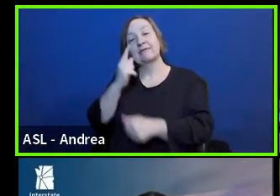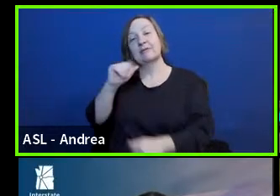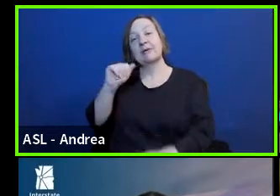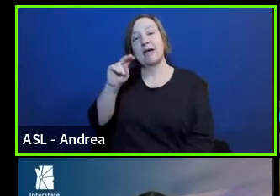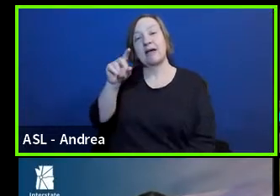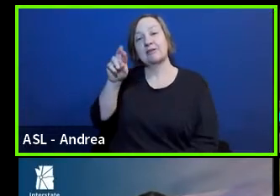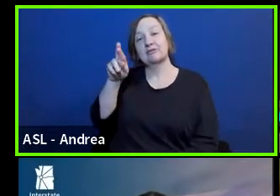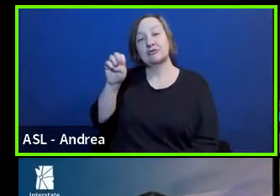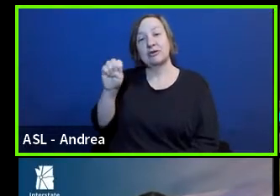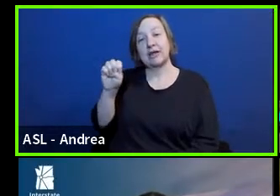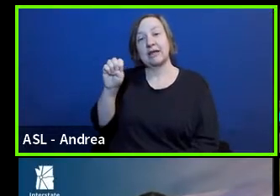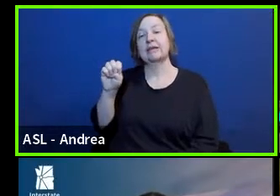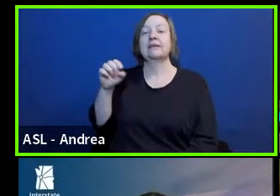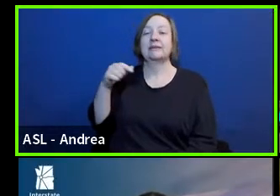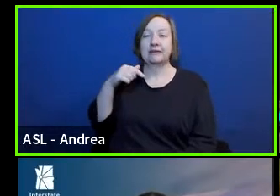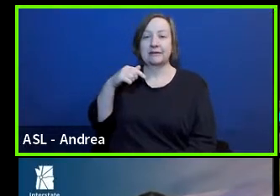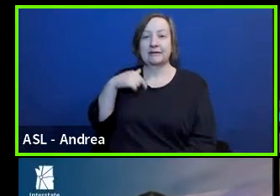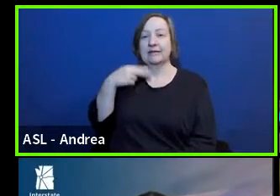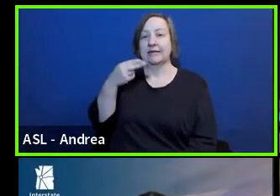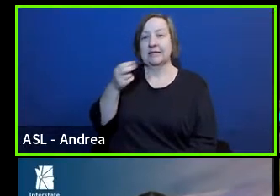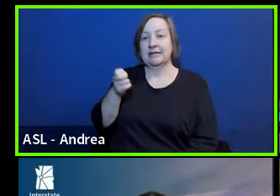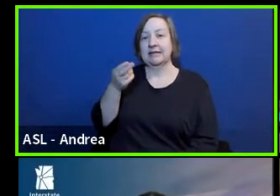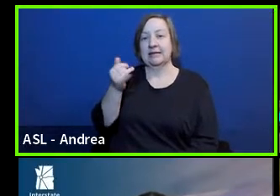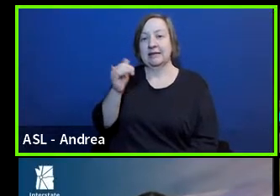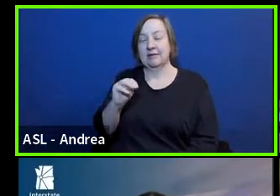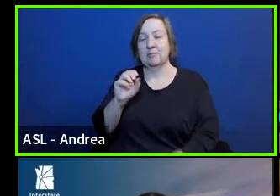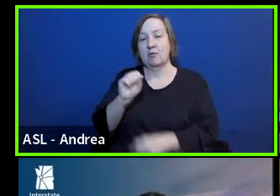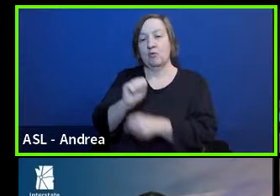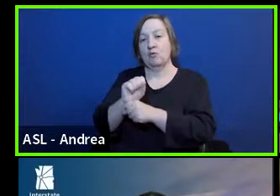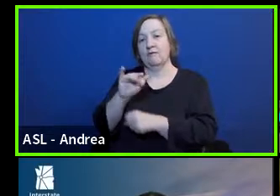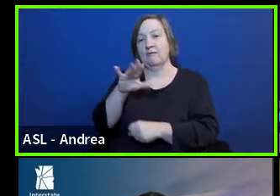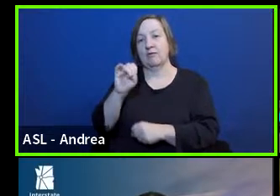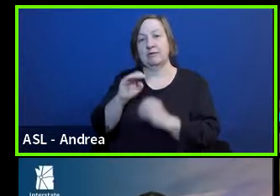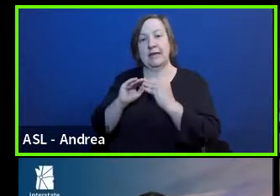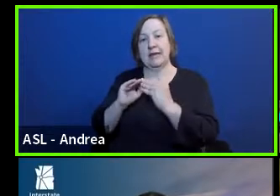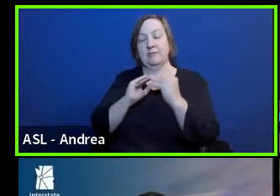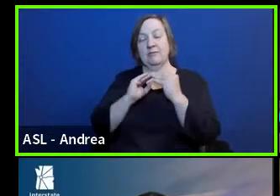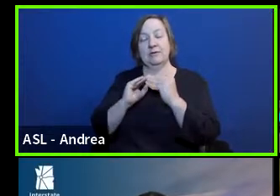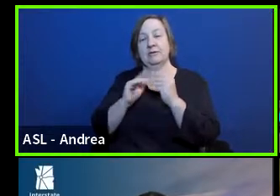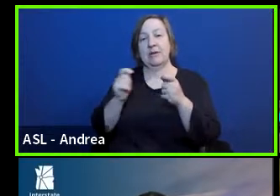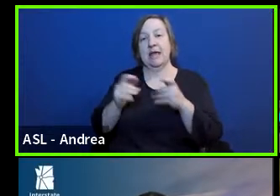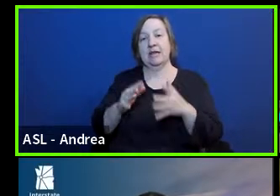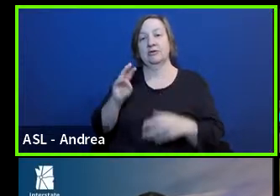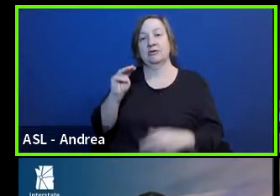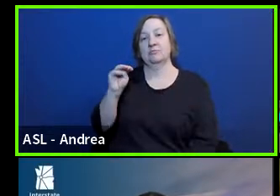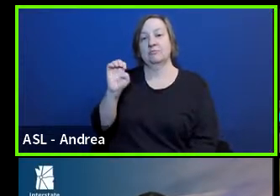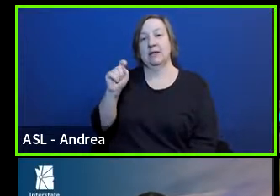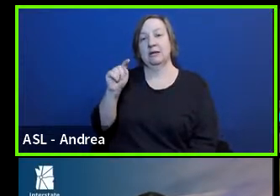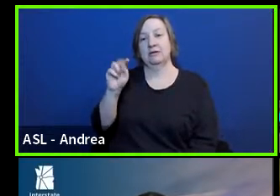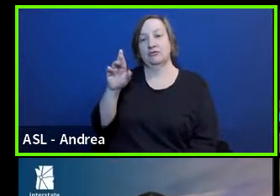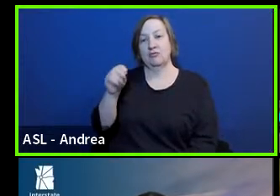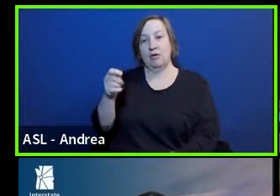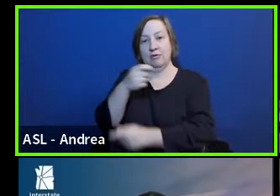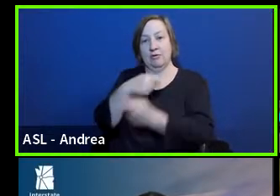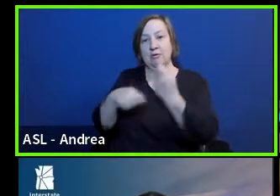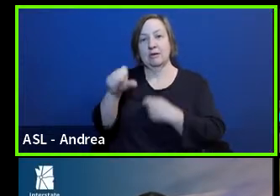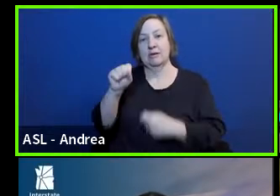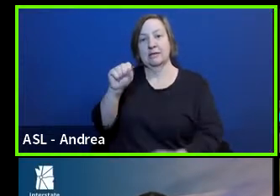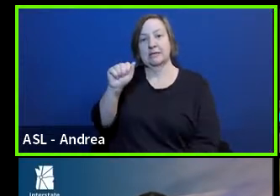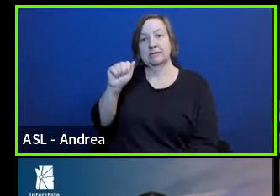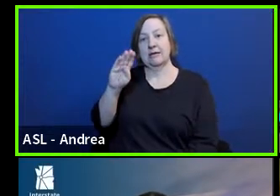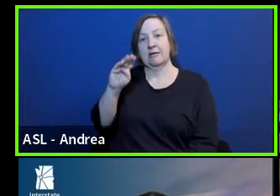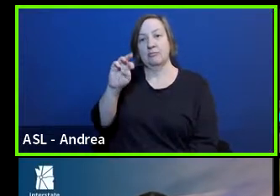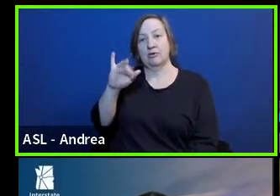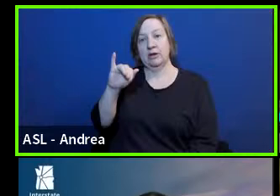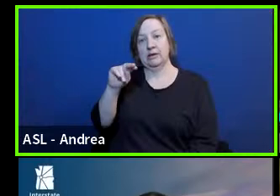Beeler, he, him pronouns. I'm the Workforce Equity Project Manager at Metro. I'm filling in for Sabrina Owens-Wilson this